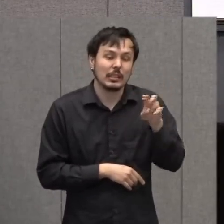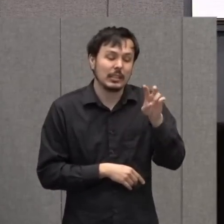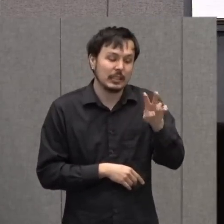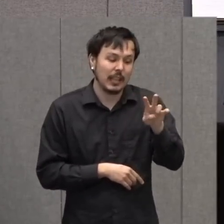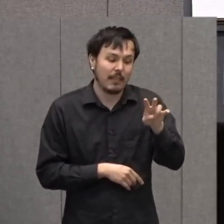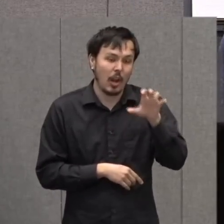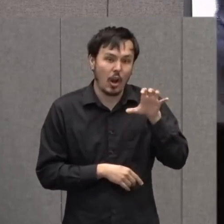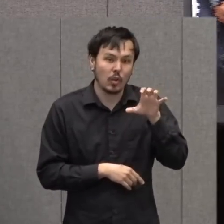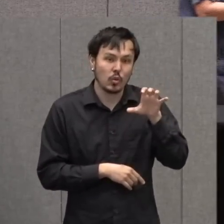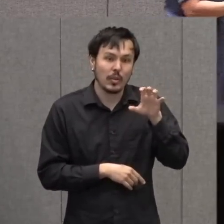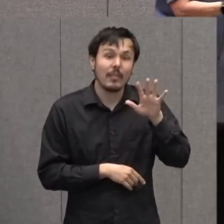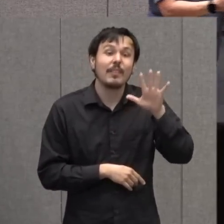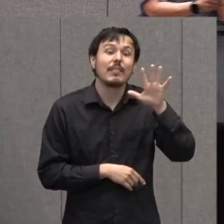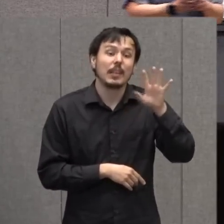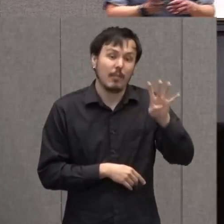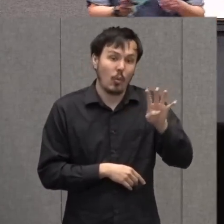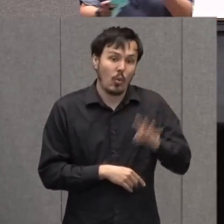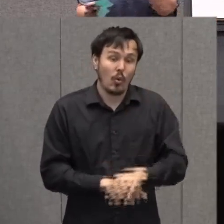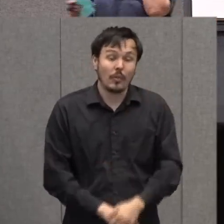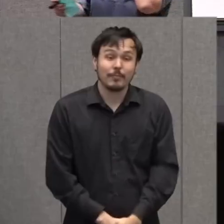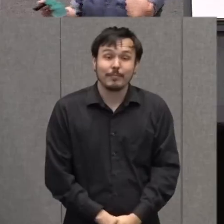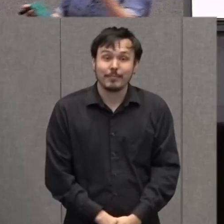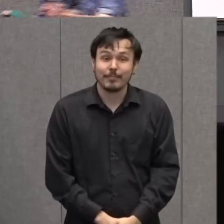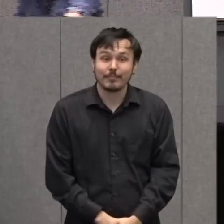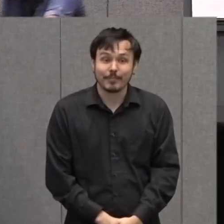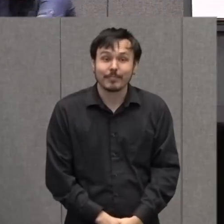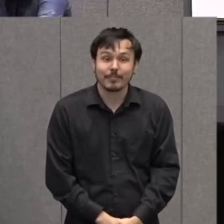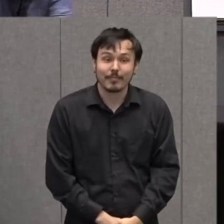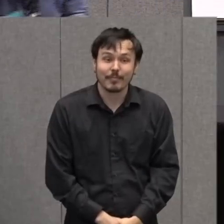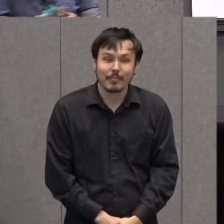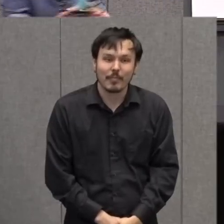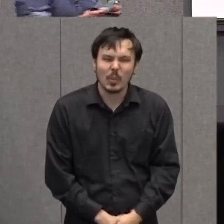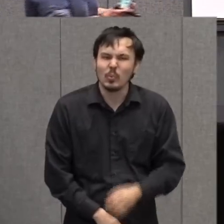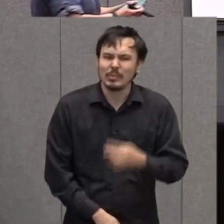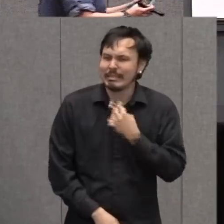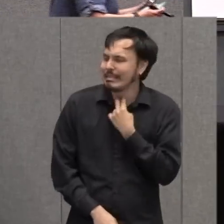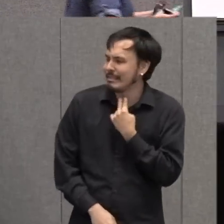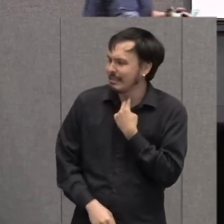Yeah, we thought we would be sticky. Here's some tape. So